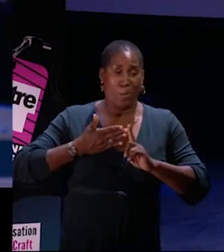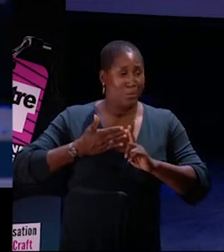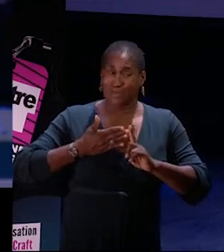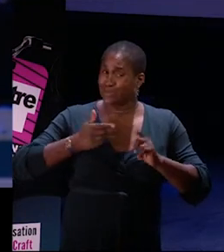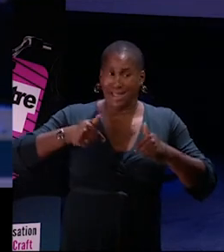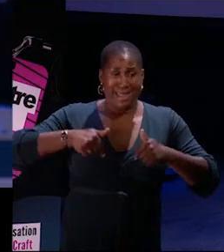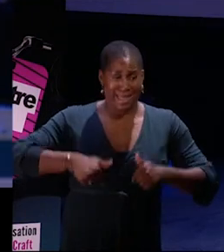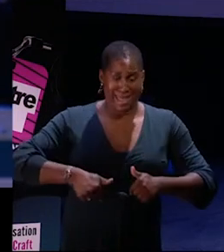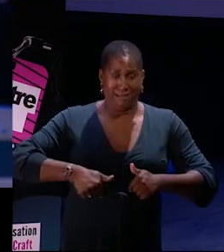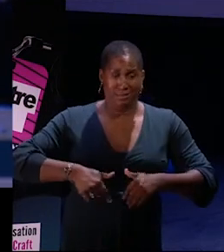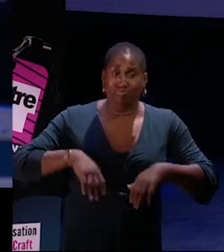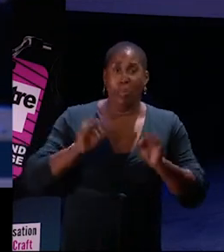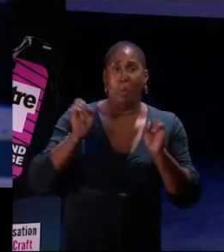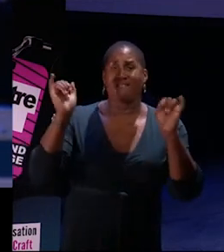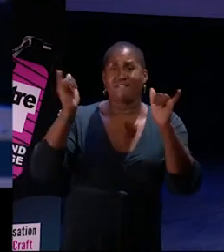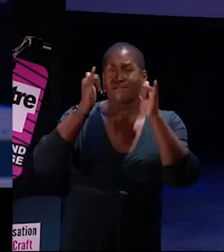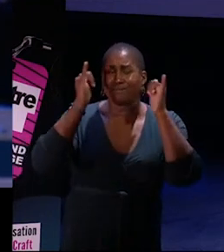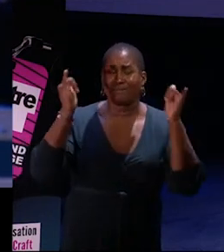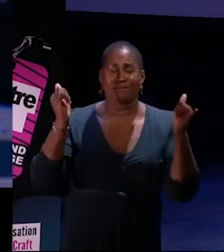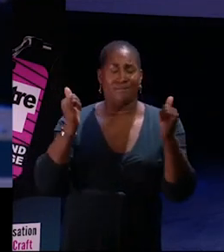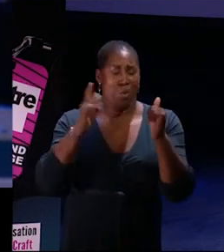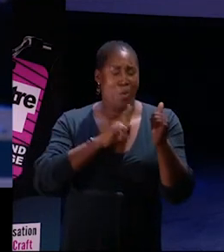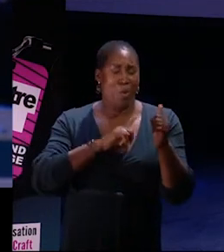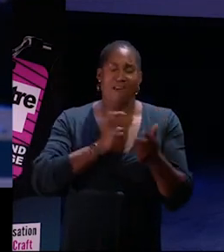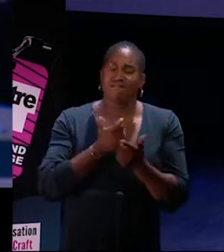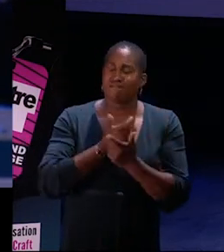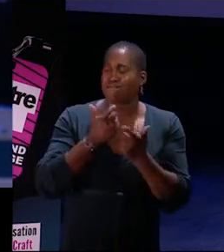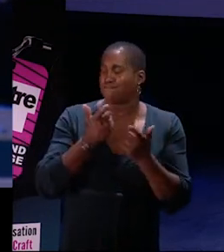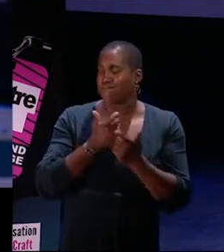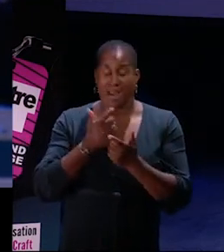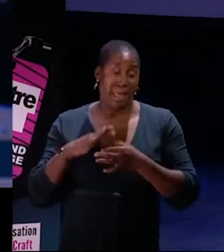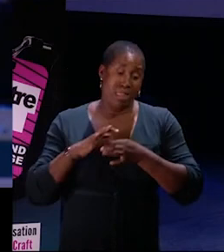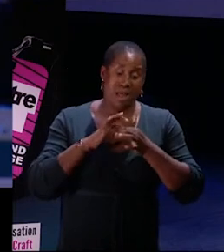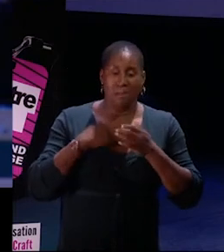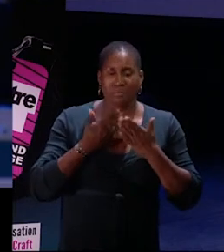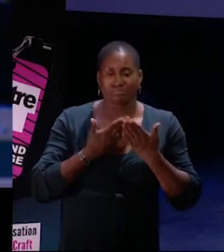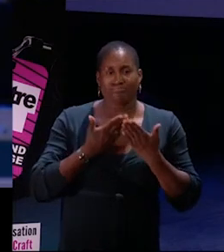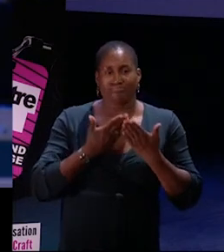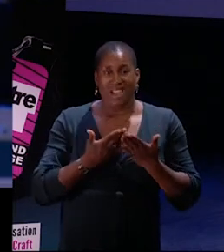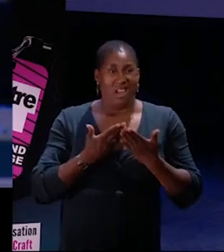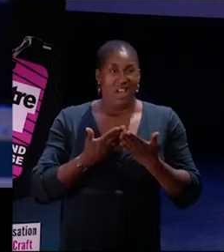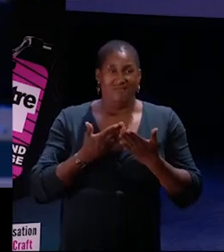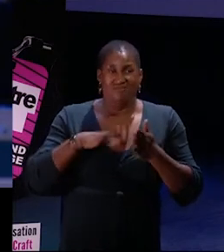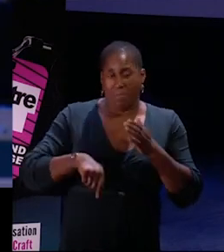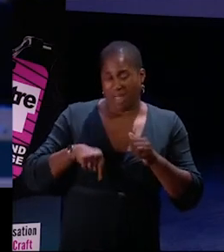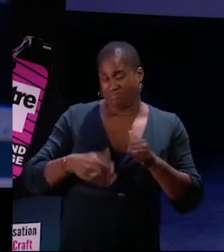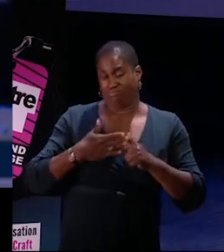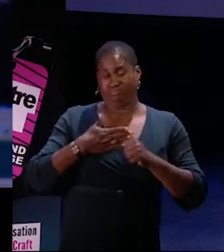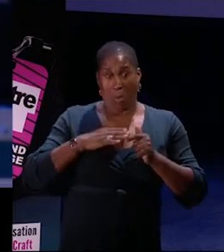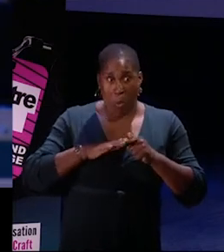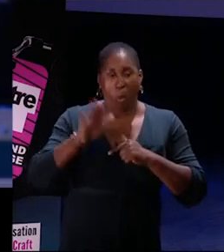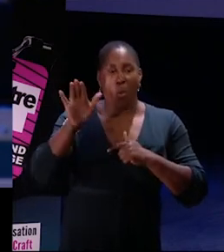in festivals and things like that because it was fun and it funded my studies, and it kind of took off. Turn up on